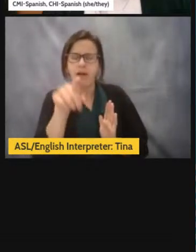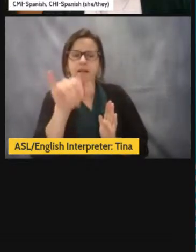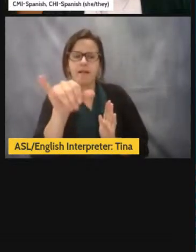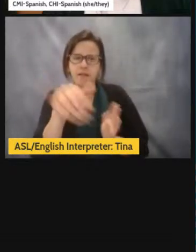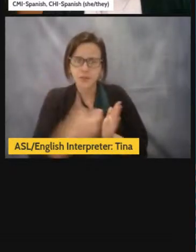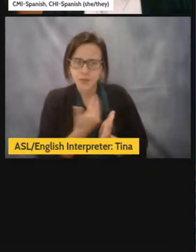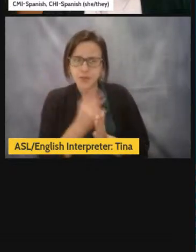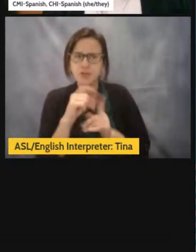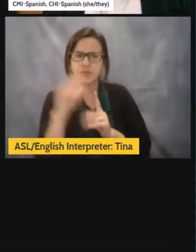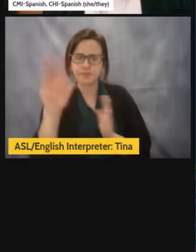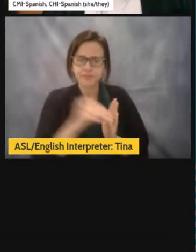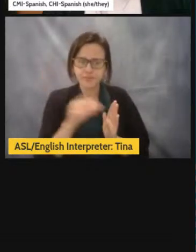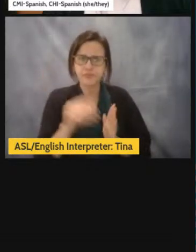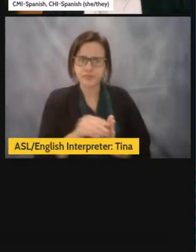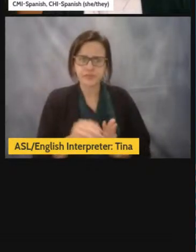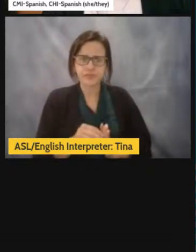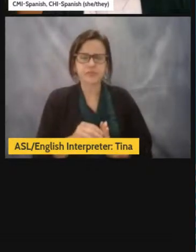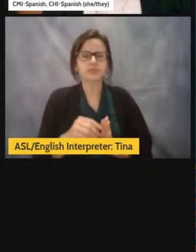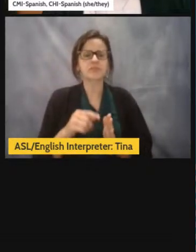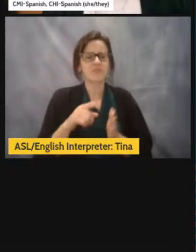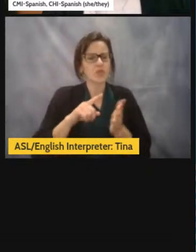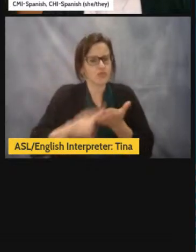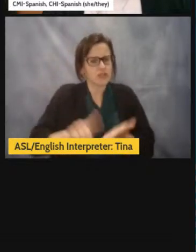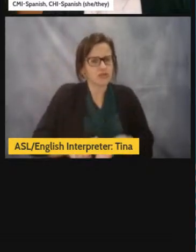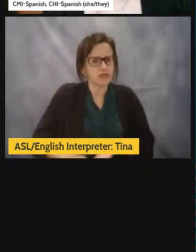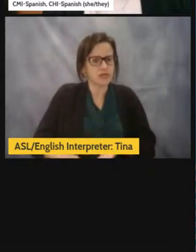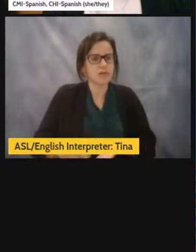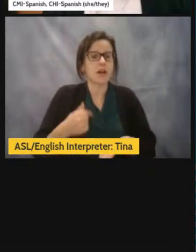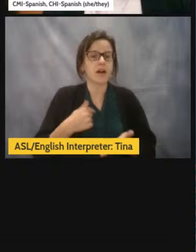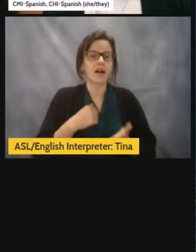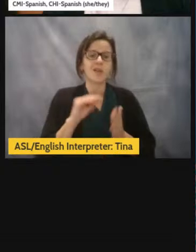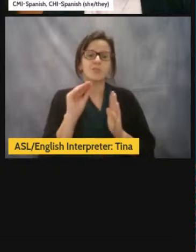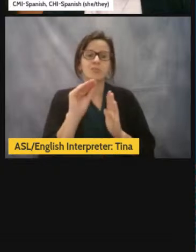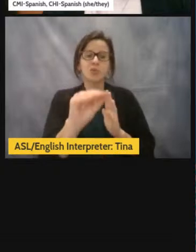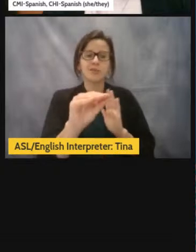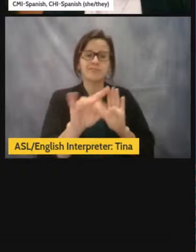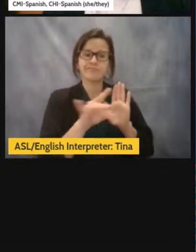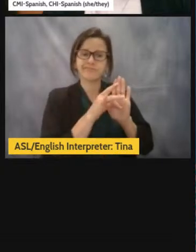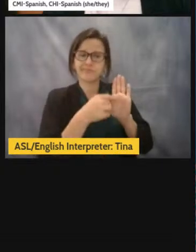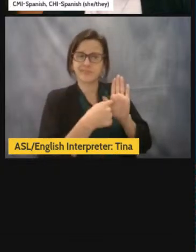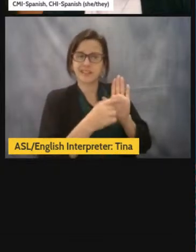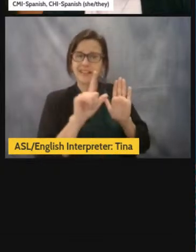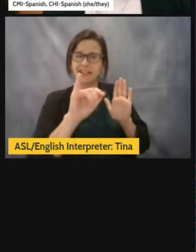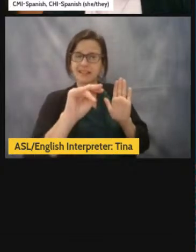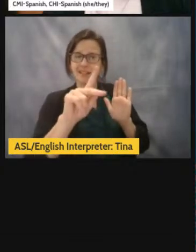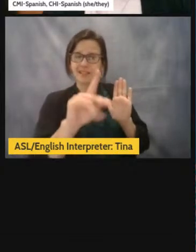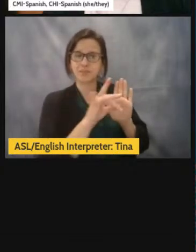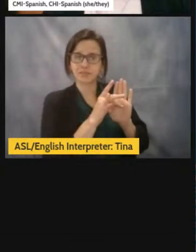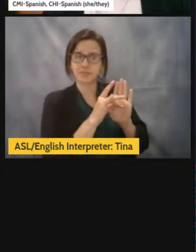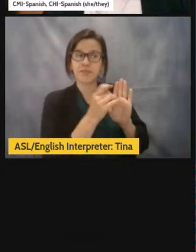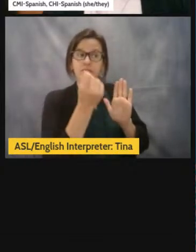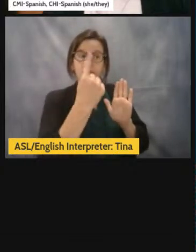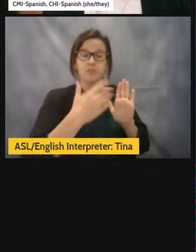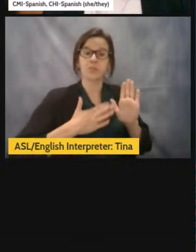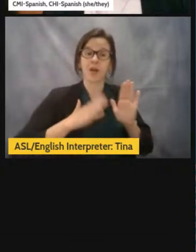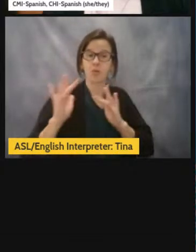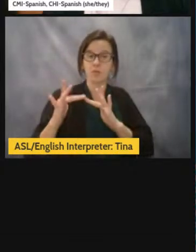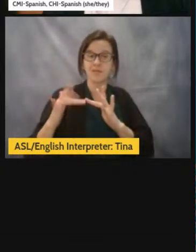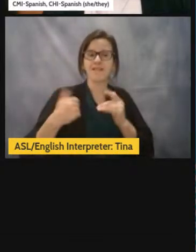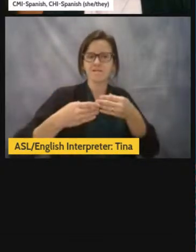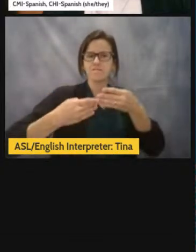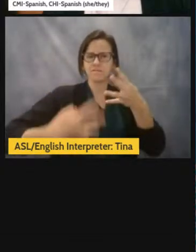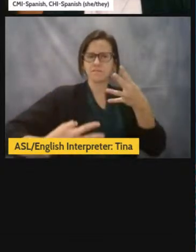resources page on my website. It has a bunch of resources and they're listed by difficulty level.